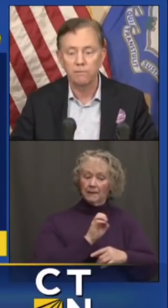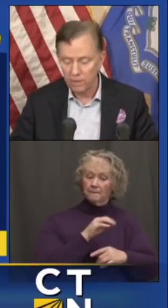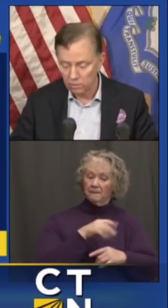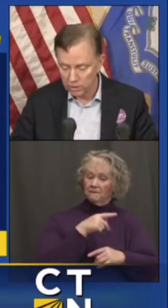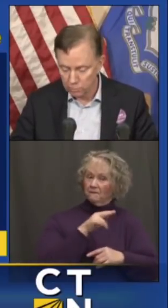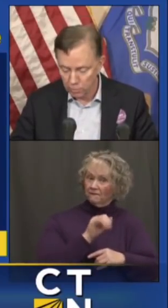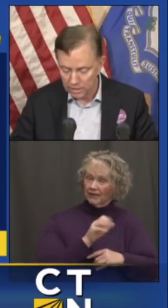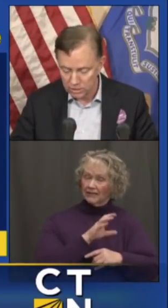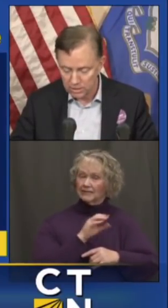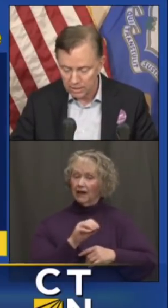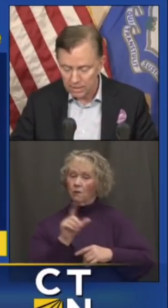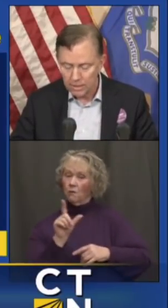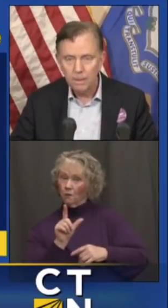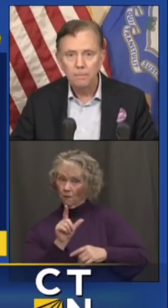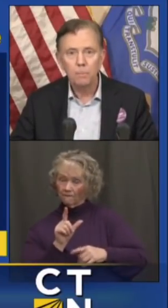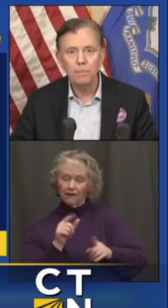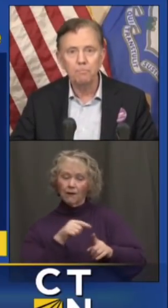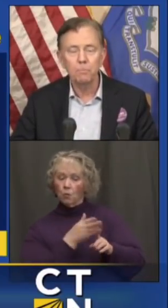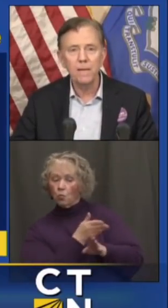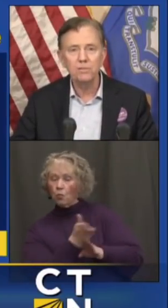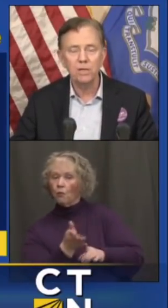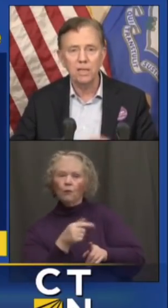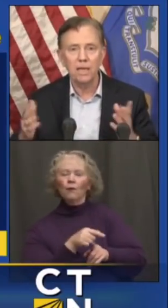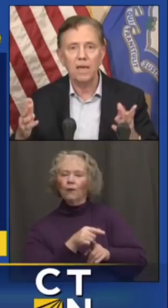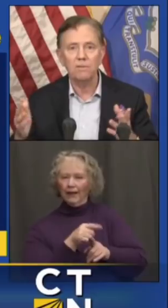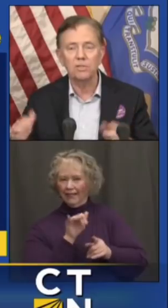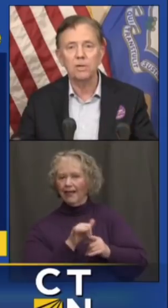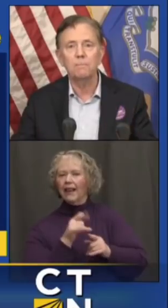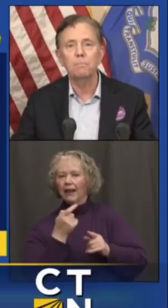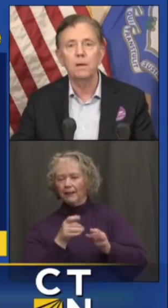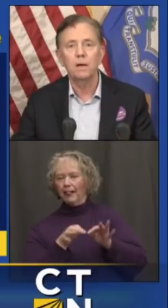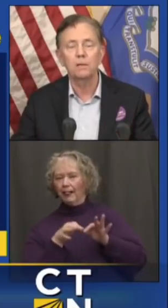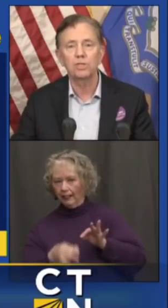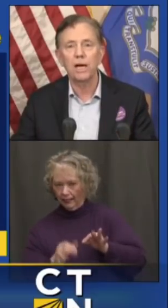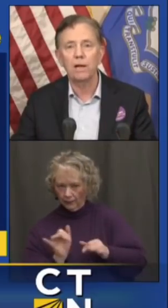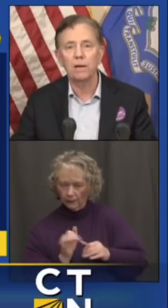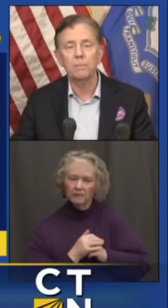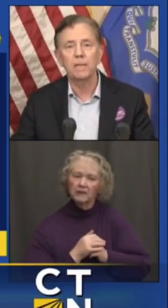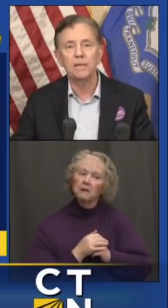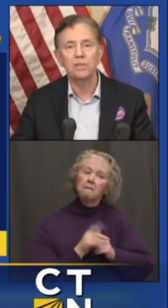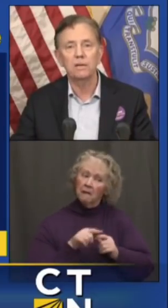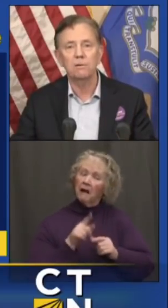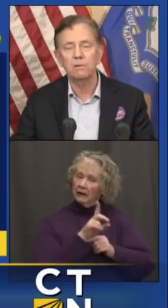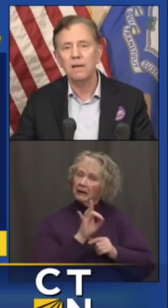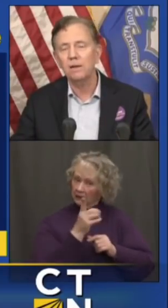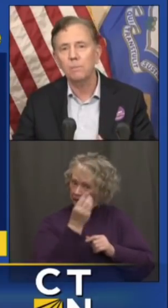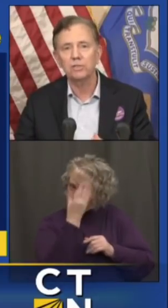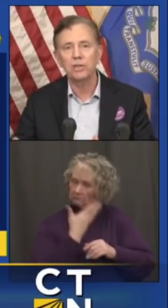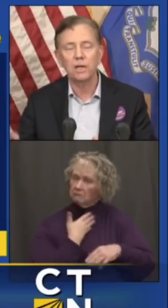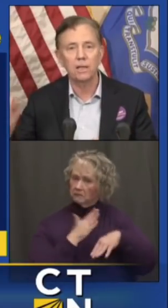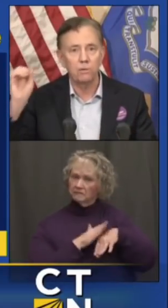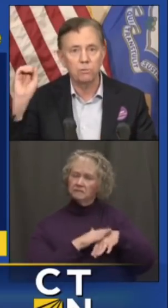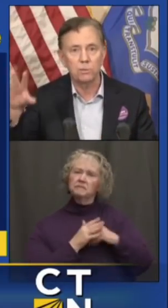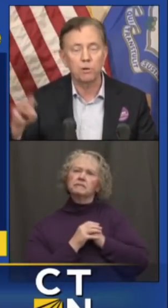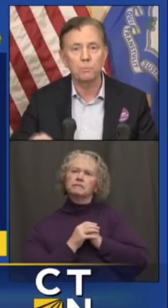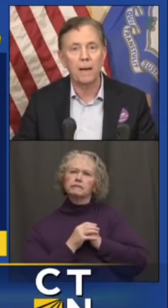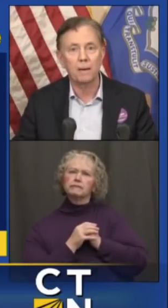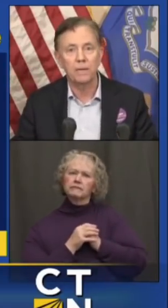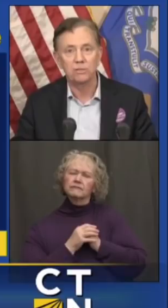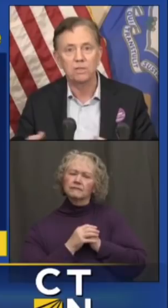via Federal Express. But basically, they gave us a little shout-out. I mean, they said, I don't know about a shout-out, they threw us